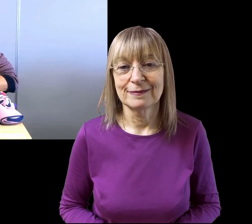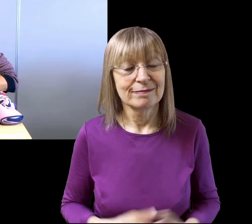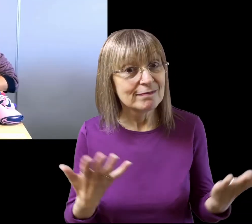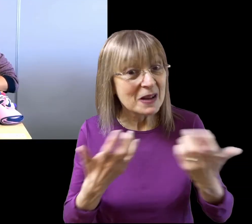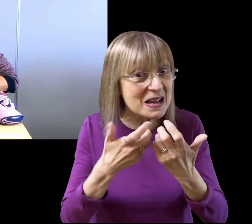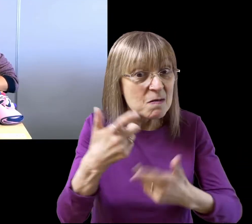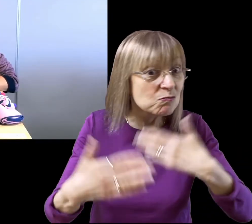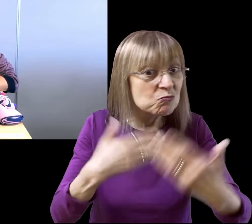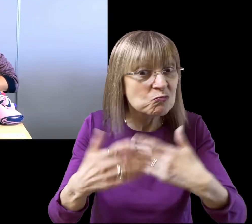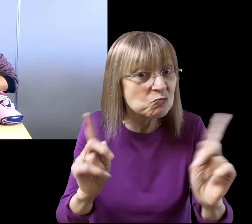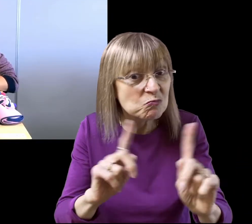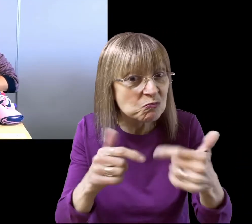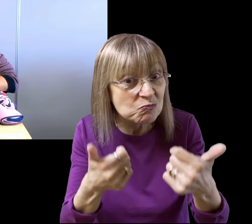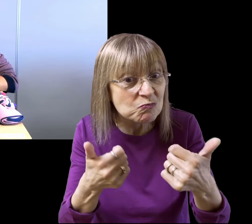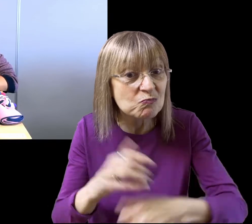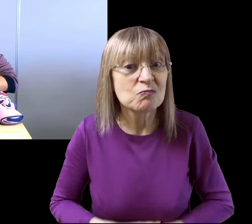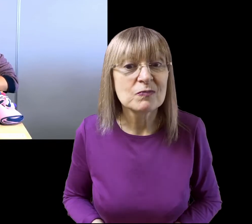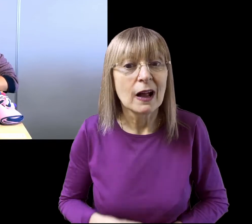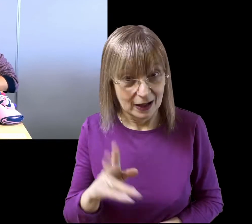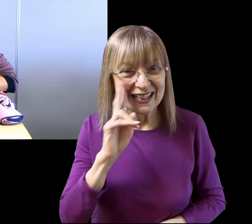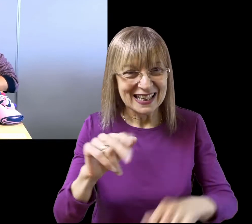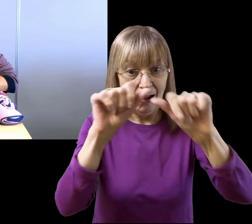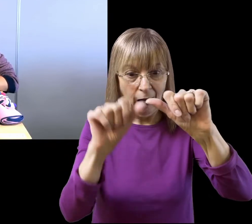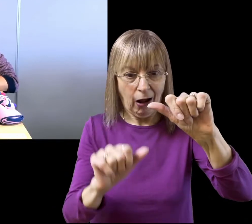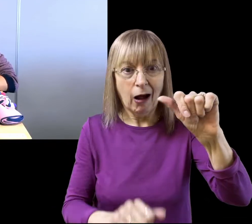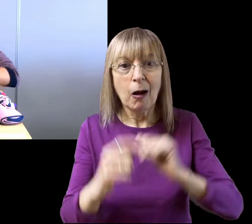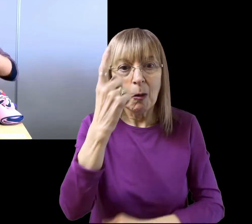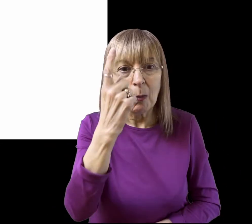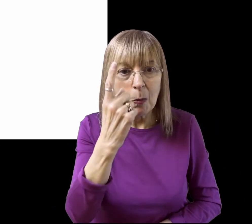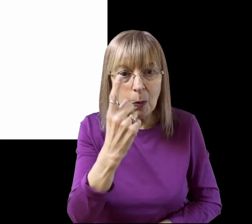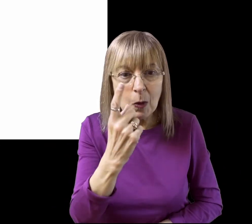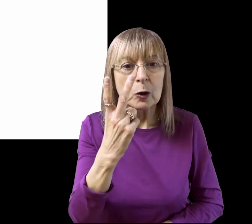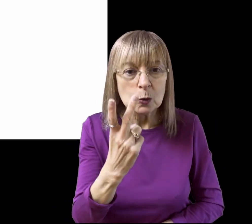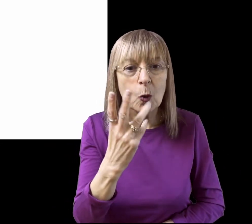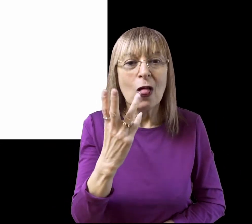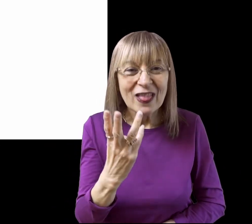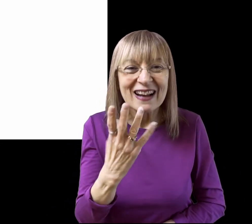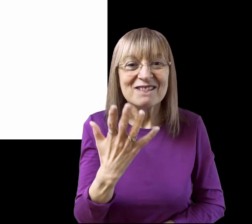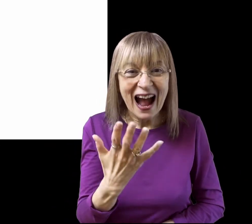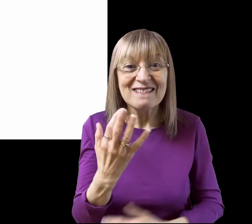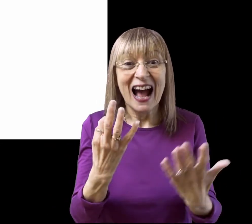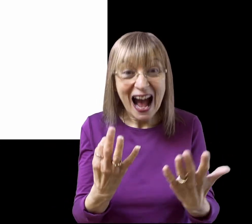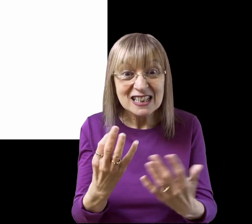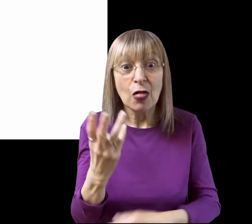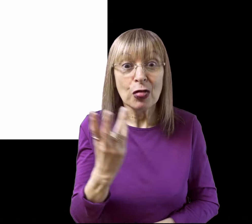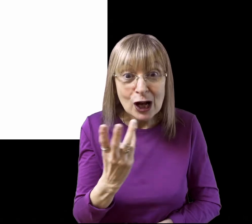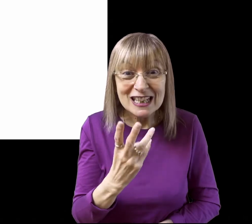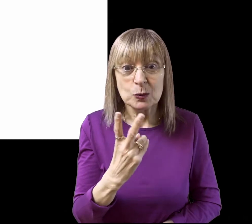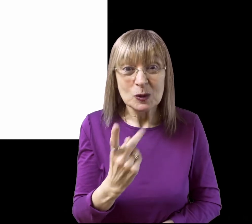Hello, how did you get on? So the sequence should go 1, 1,